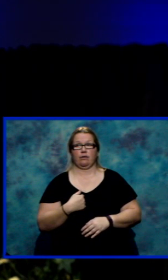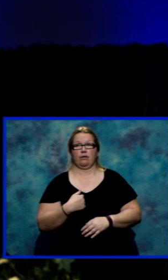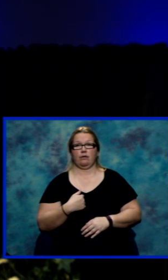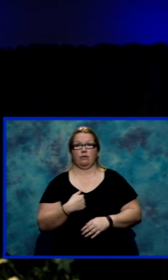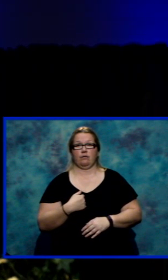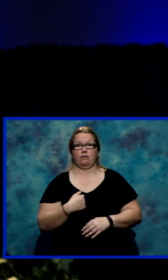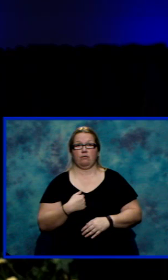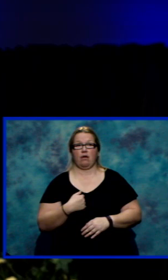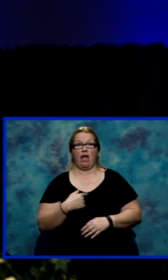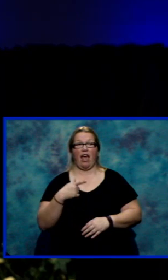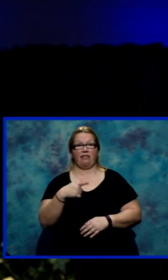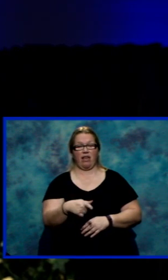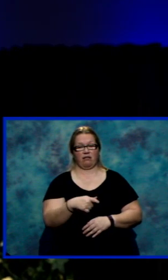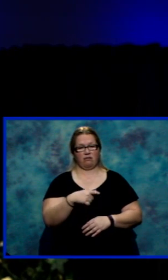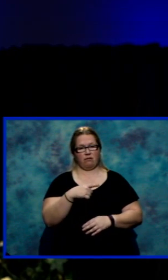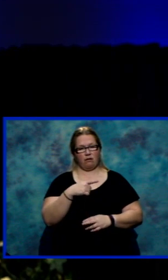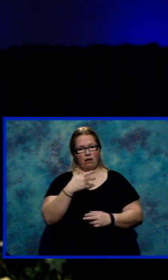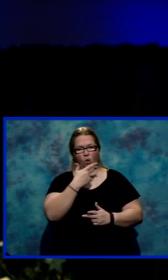And as a result of that awful name,